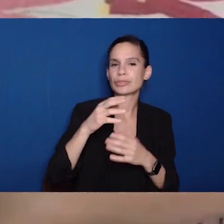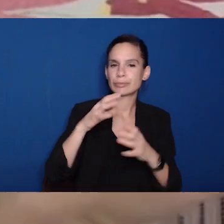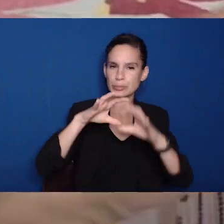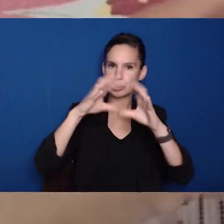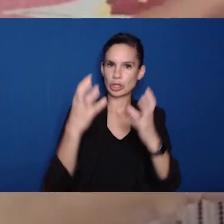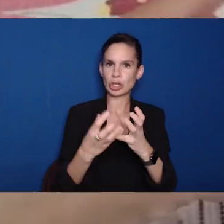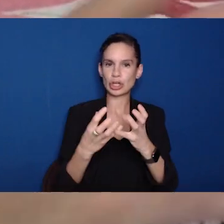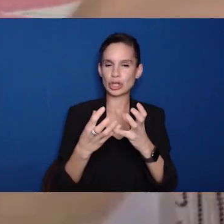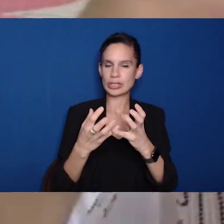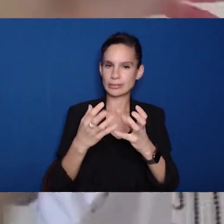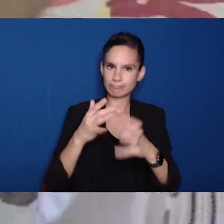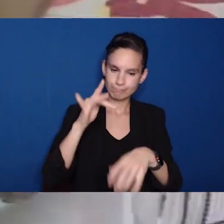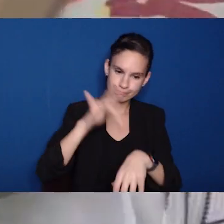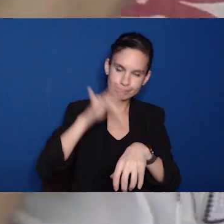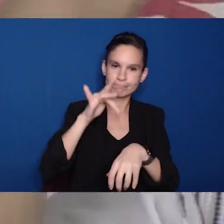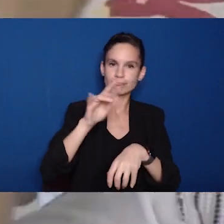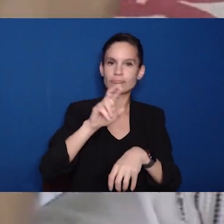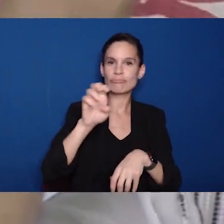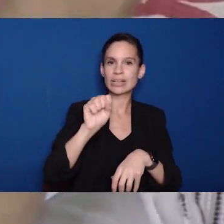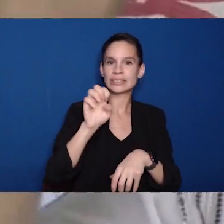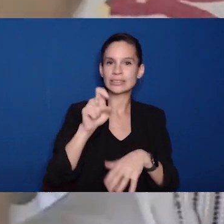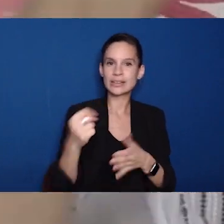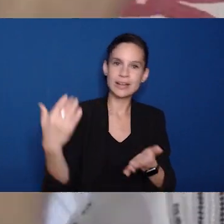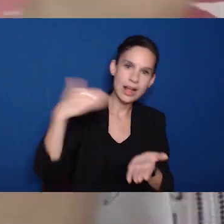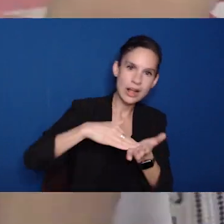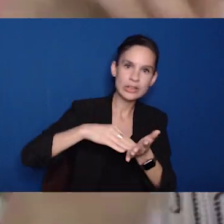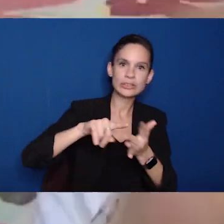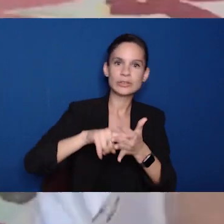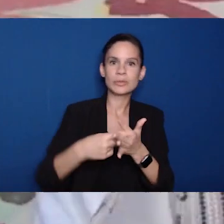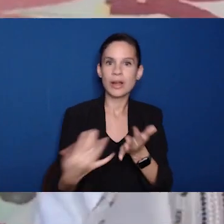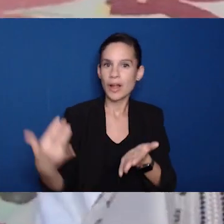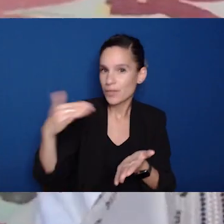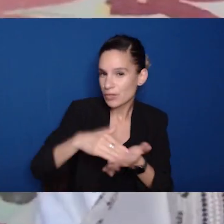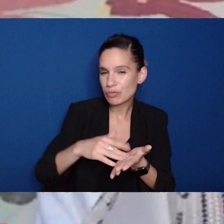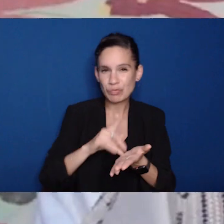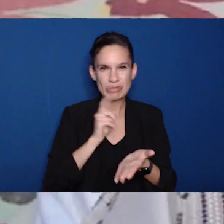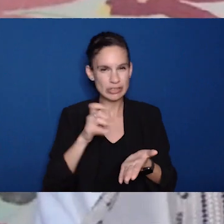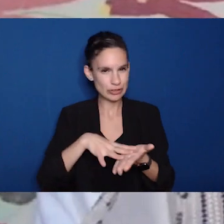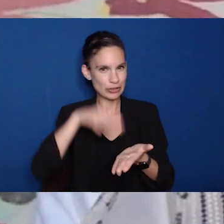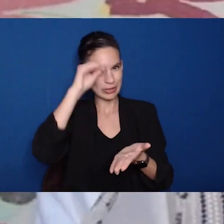a global movement that just says, let's learn from this,